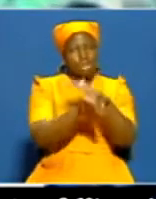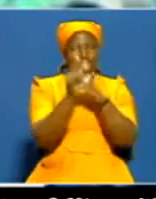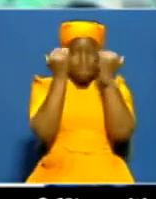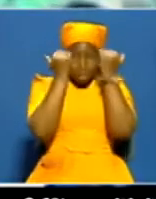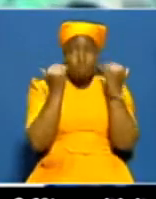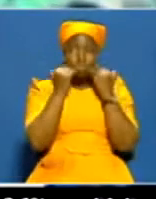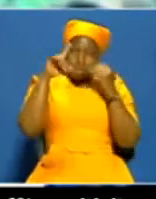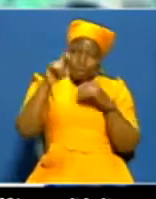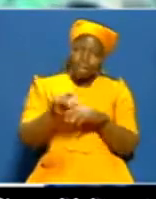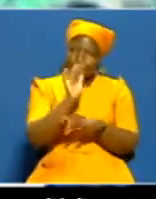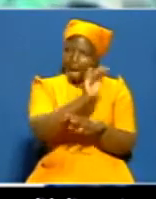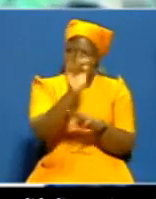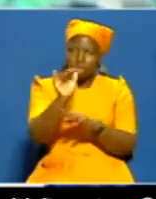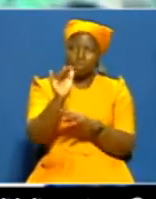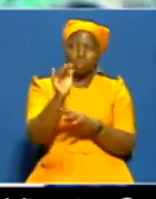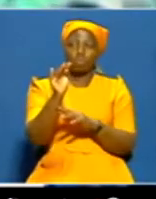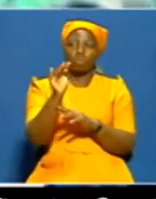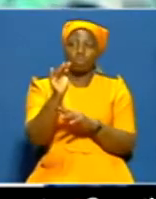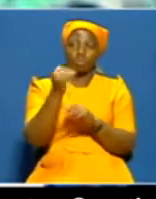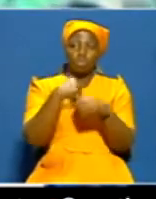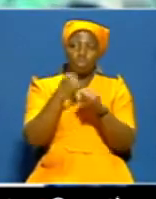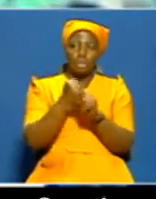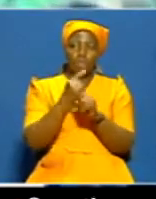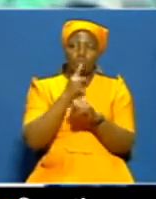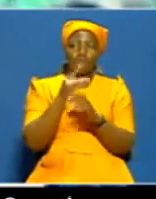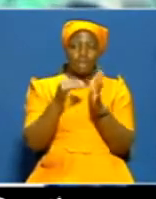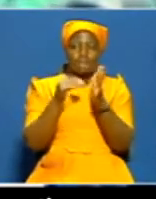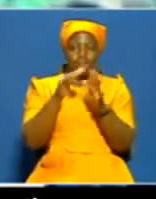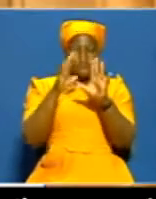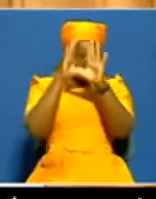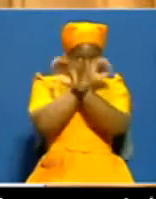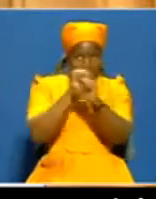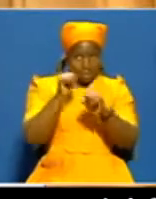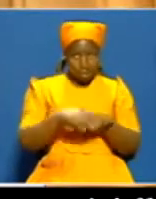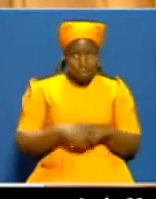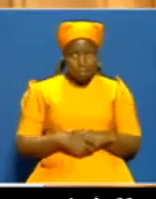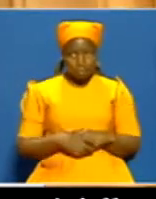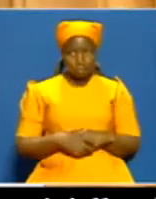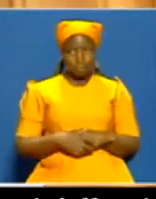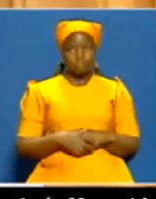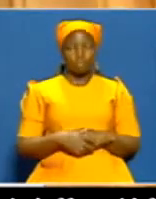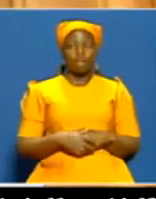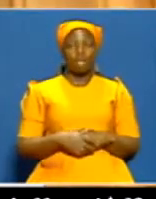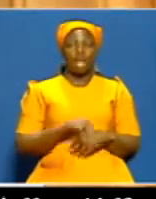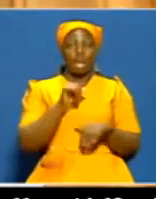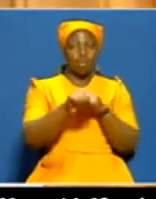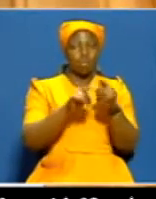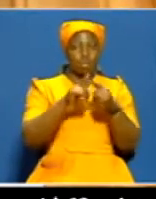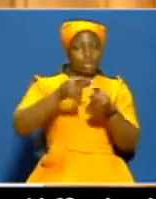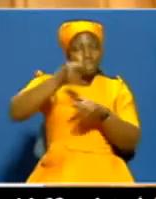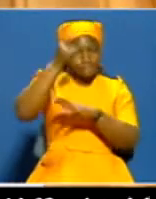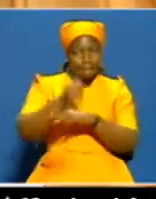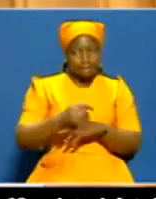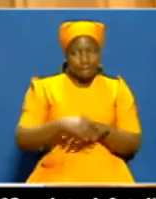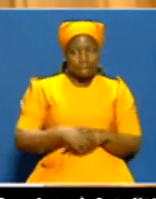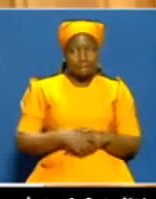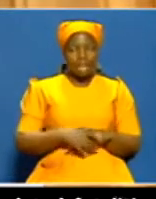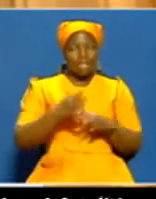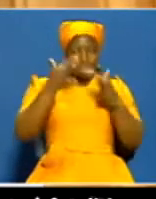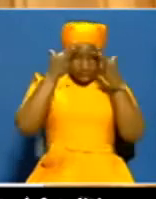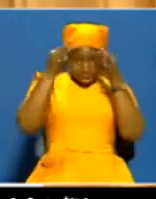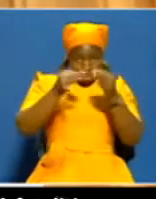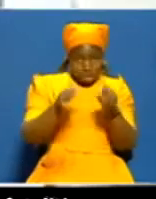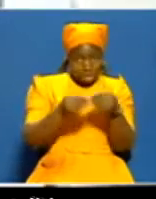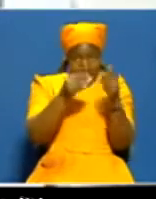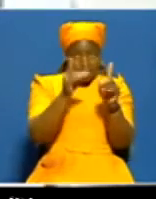make orders against the president. What happened to his right to a fair trial? Well, according to the judges, the judgment will be delivered on the 20th